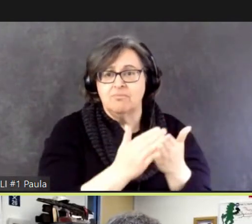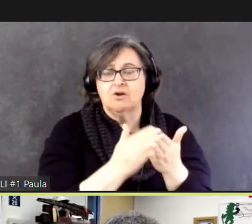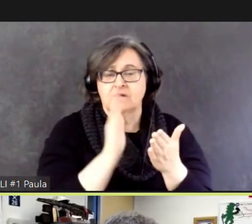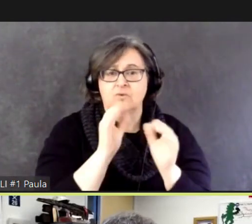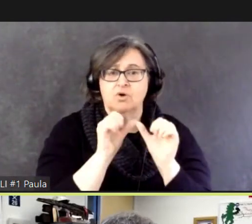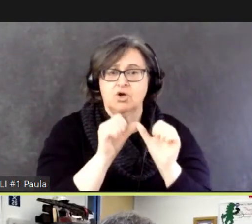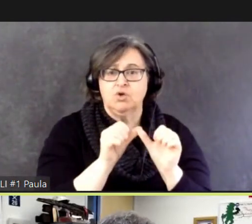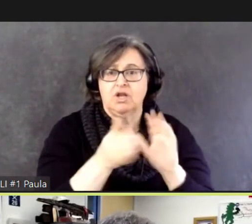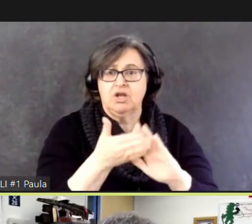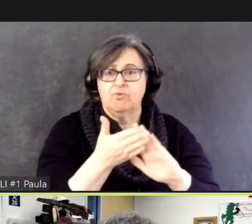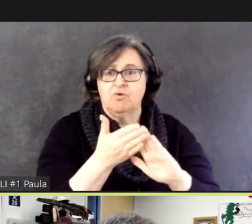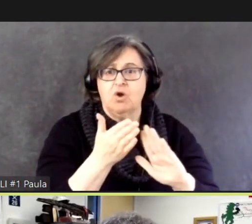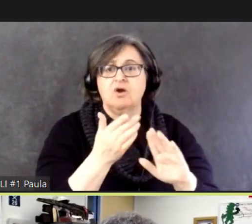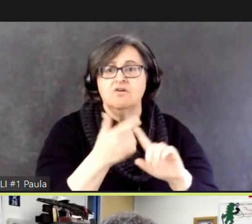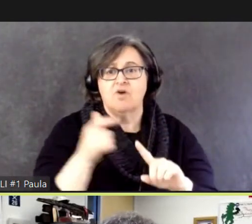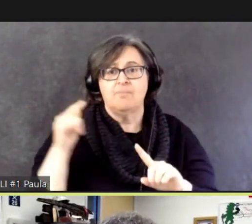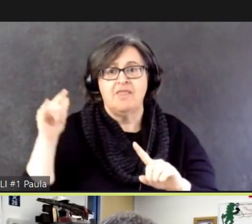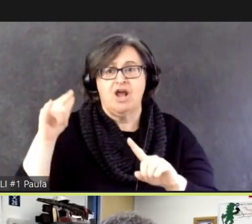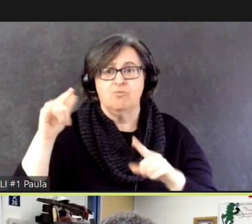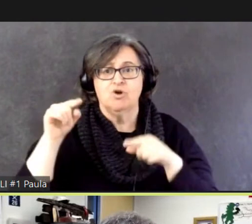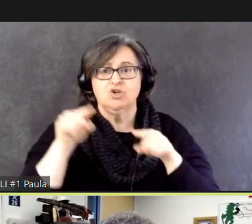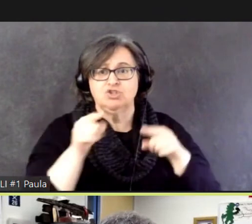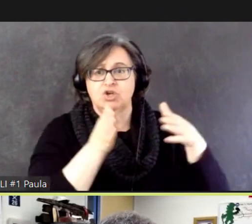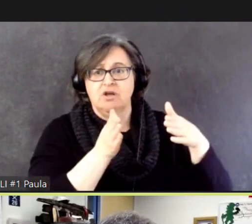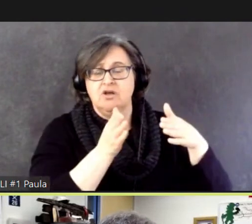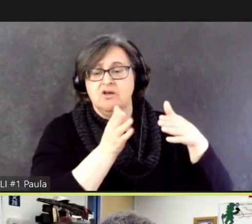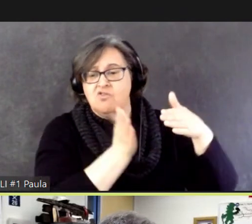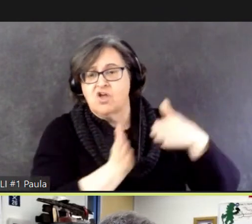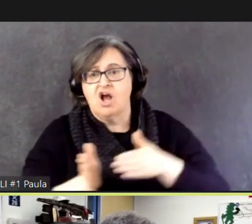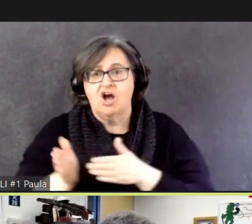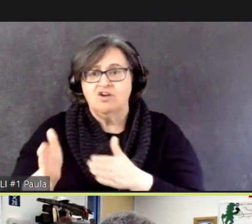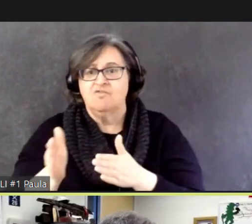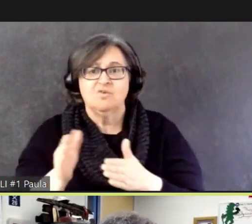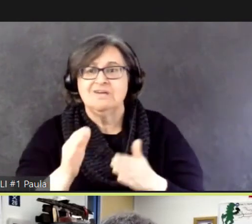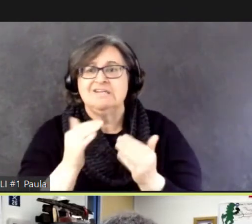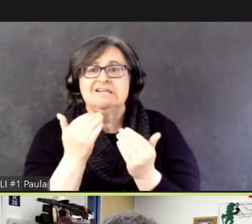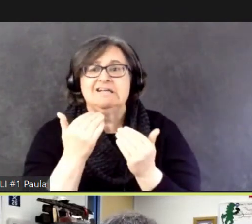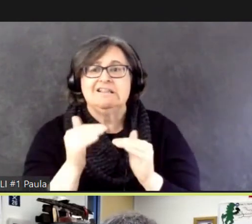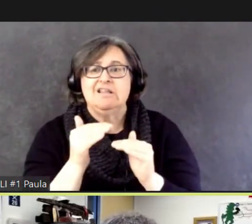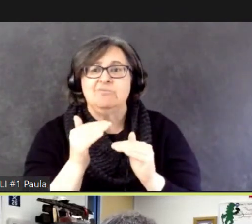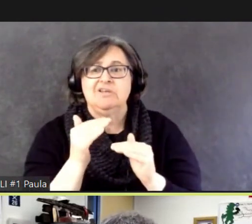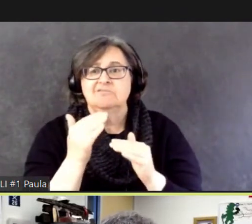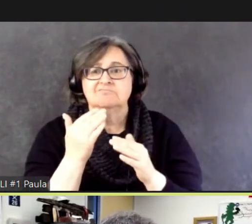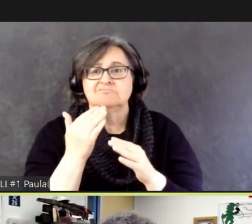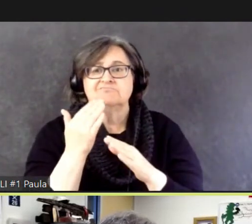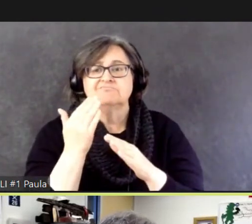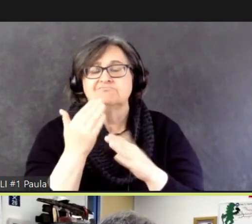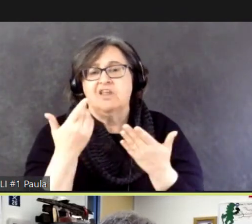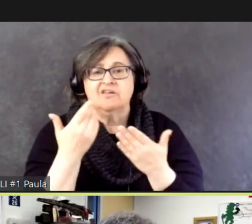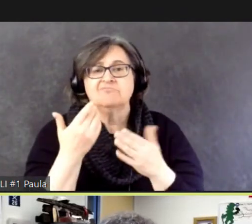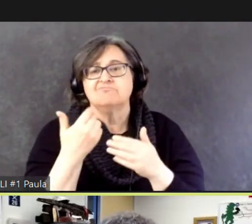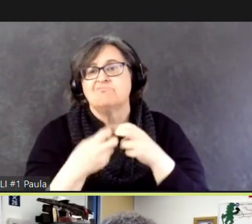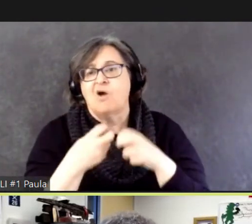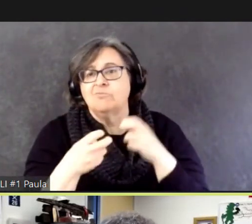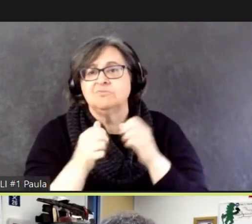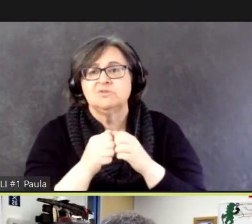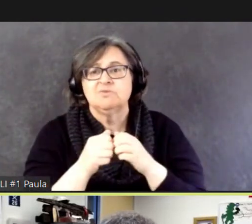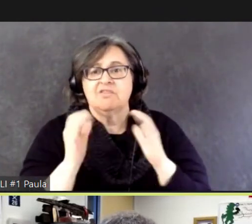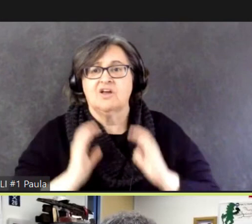to operate fully out of the airport during this cutover phase with minimum interruptions to our customers while progressing the work in